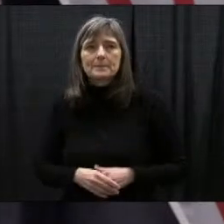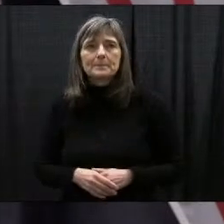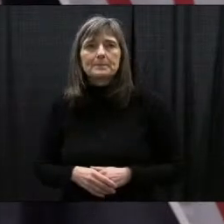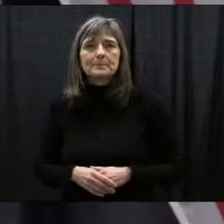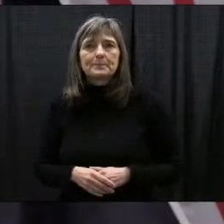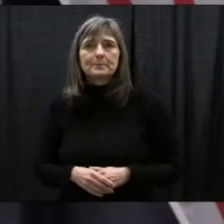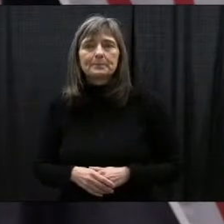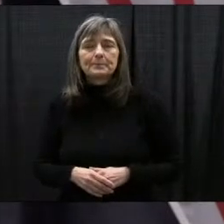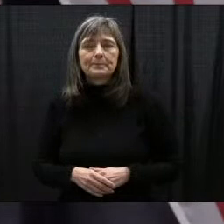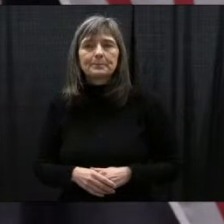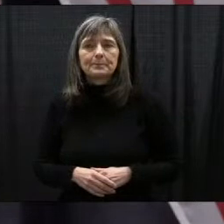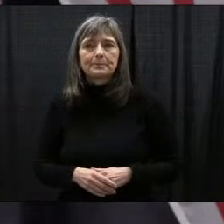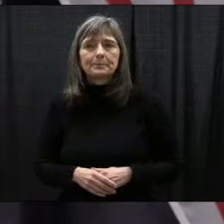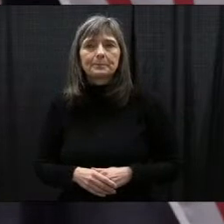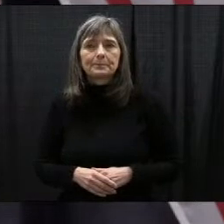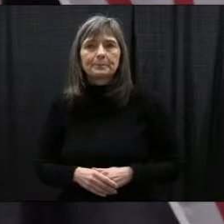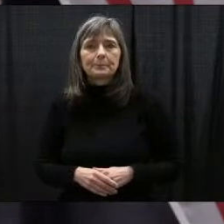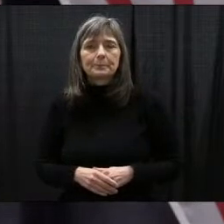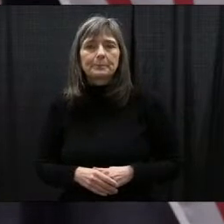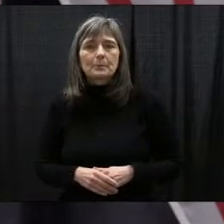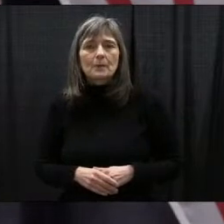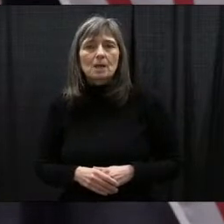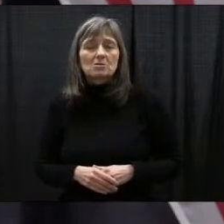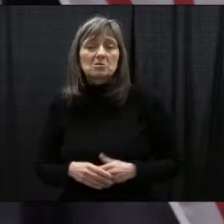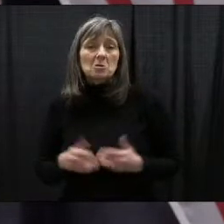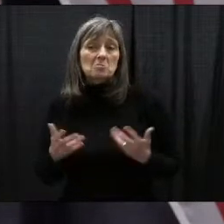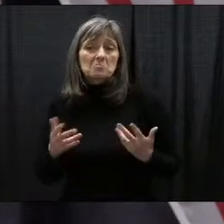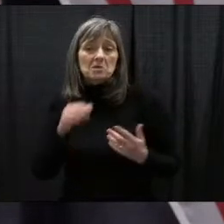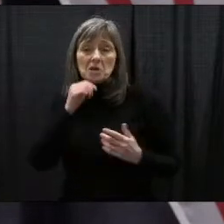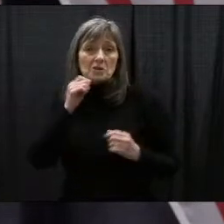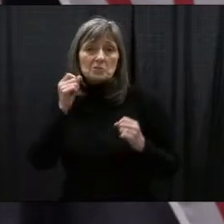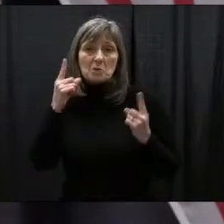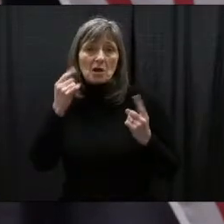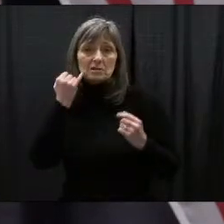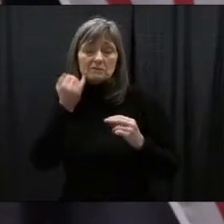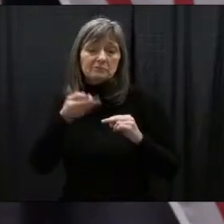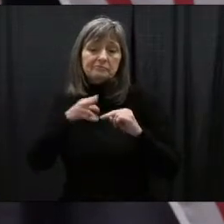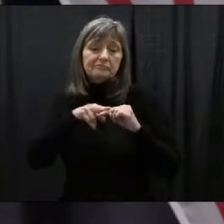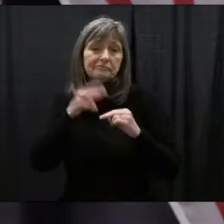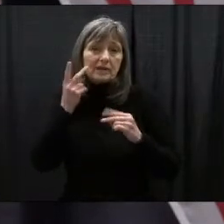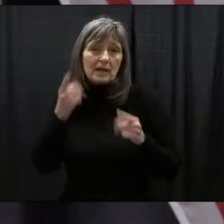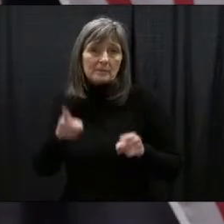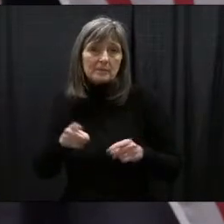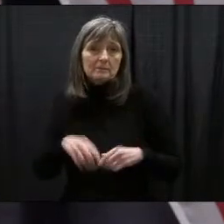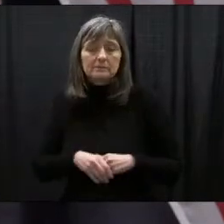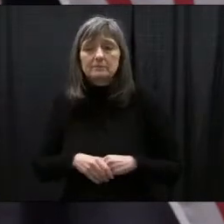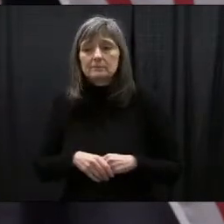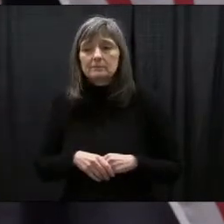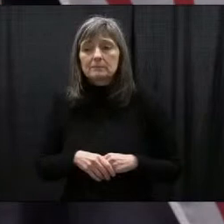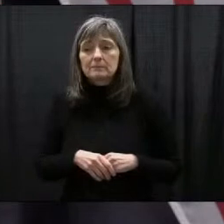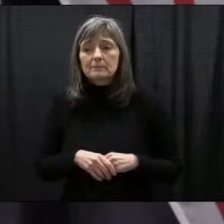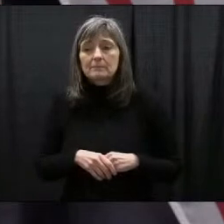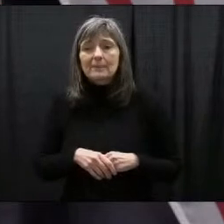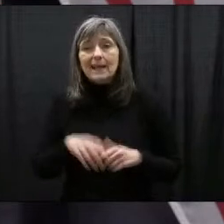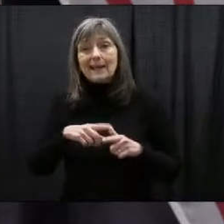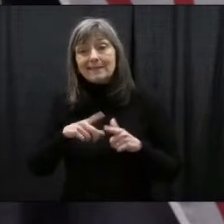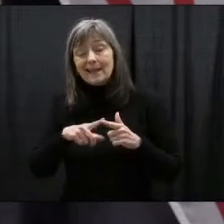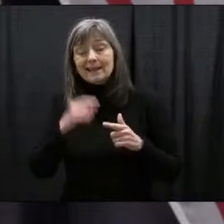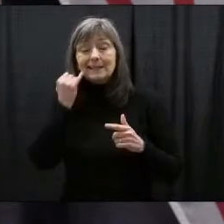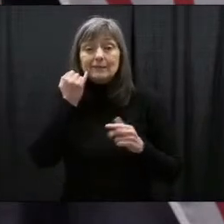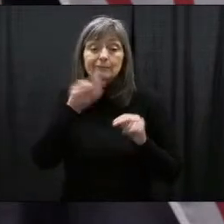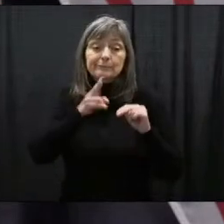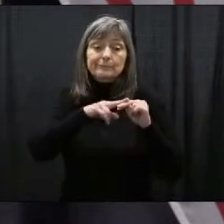circulating and that we see on testing. So we wouldn't be surprised if we saw that. And of course, with a bump in cases, a little while later comes a bump